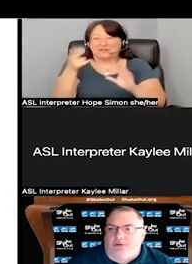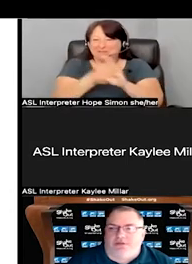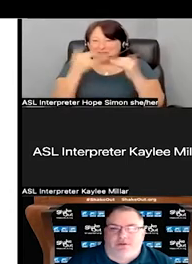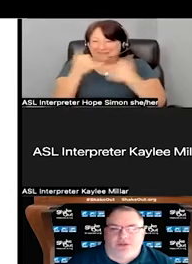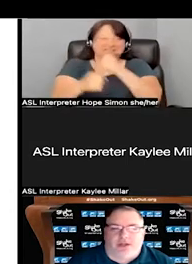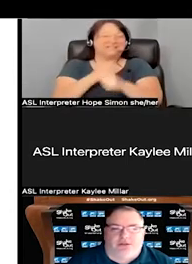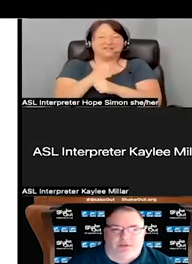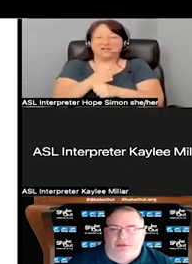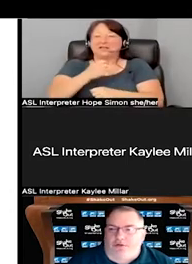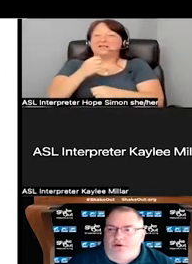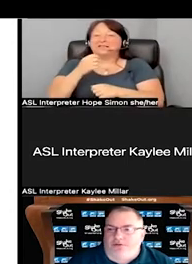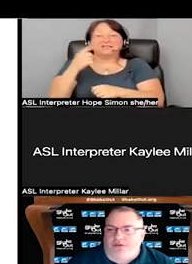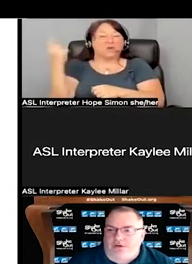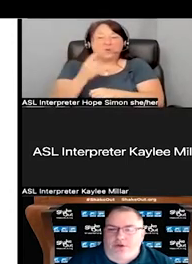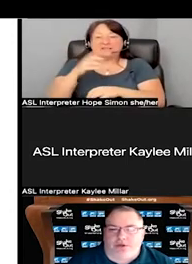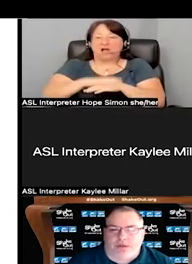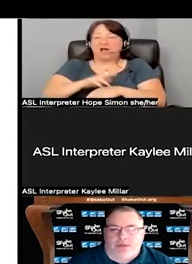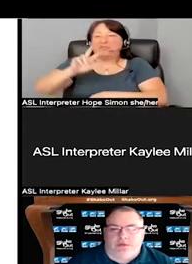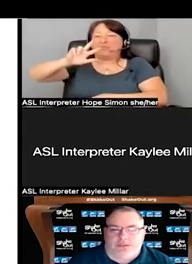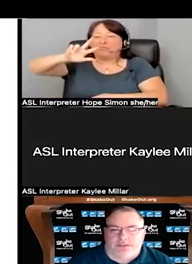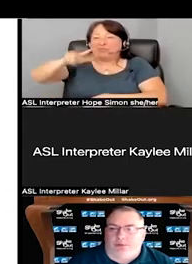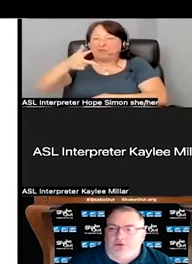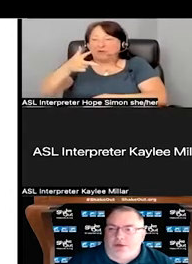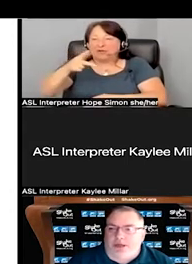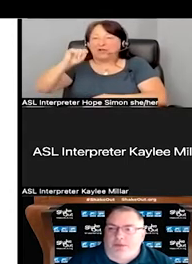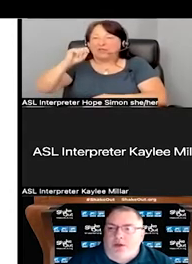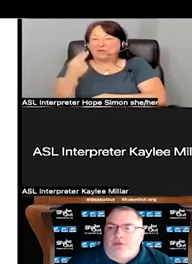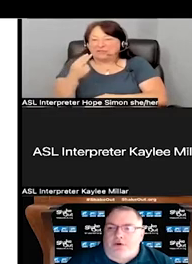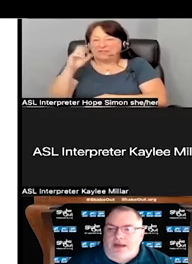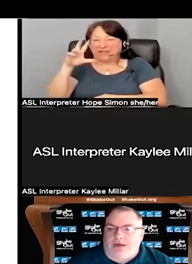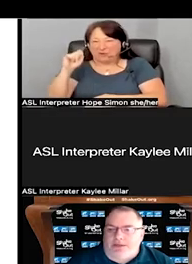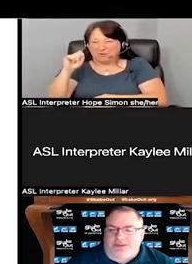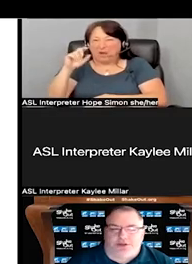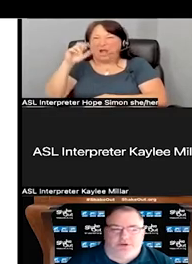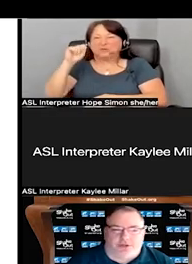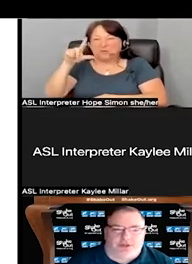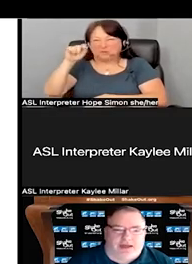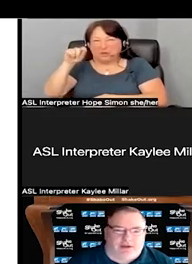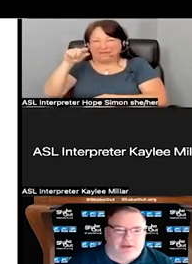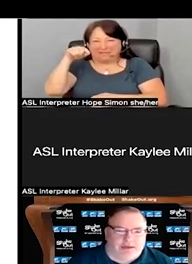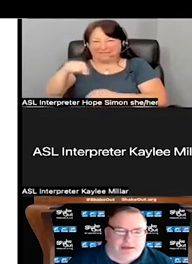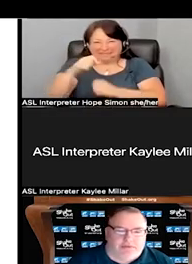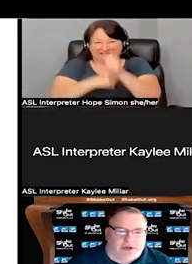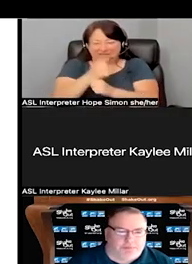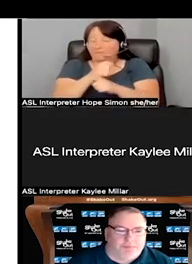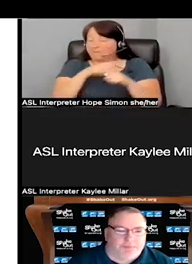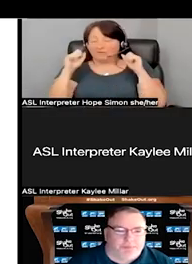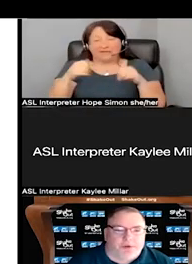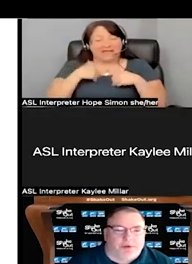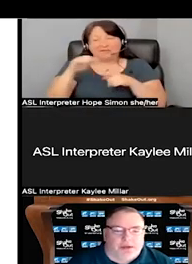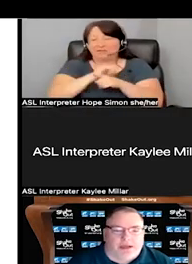As always, ShakeOut's on the third Thursday of October, which is October 20th, though you can register your drill to have it on any day of the